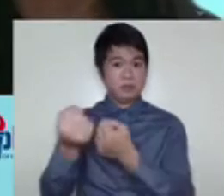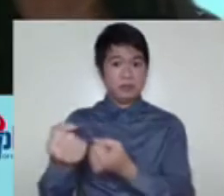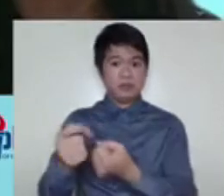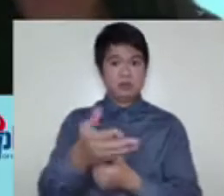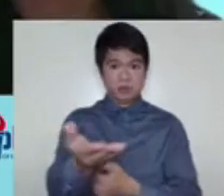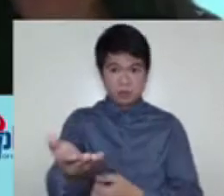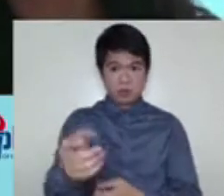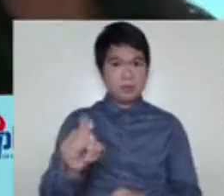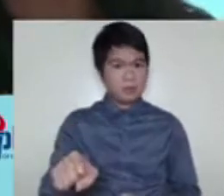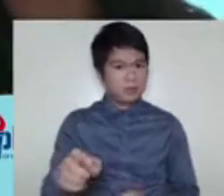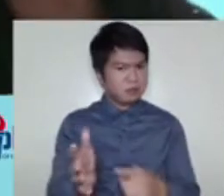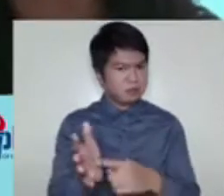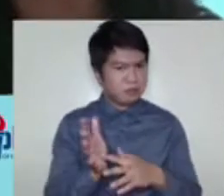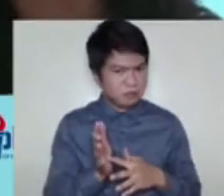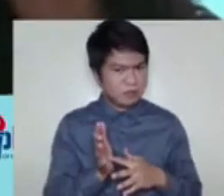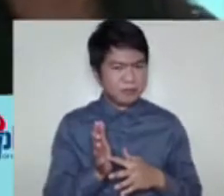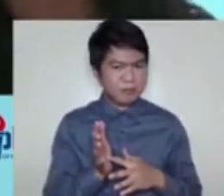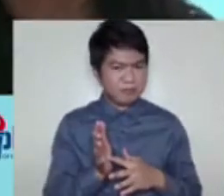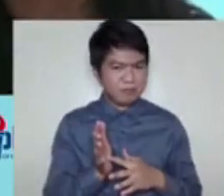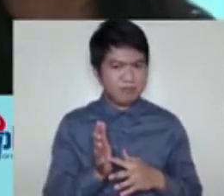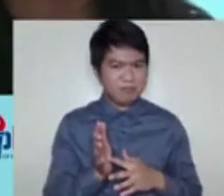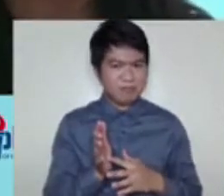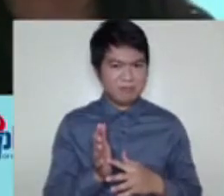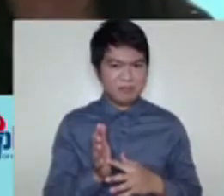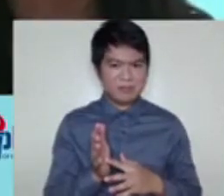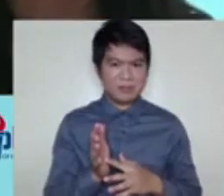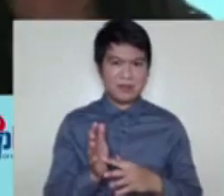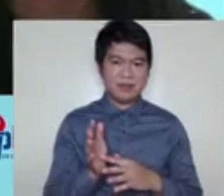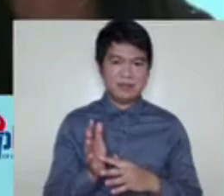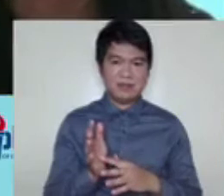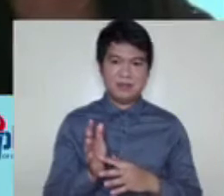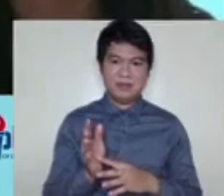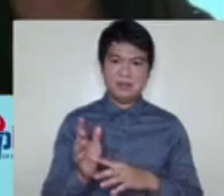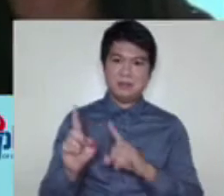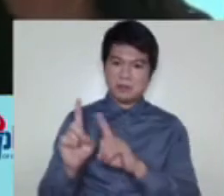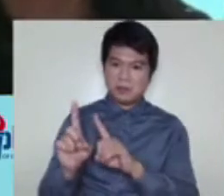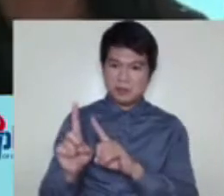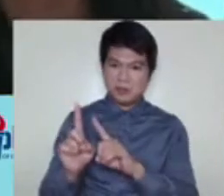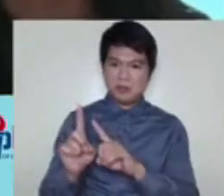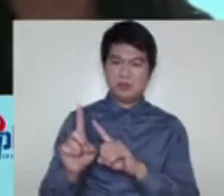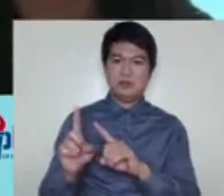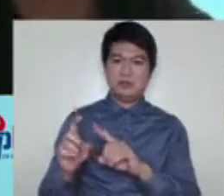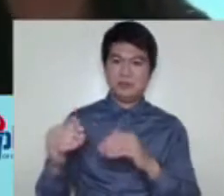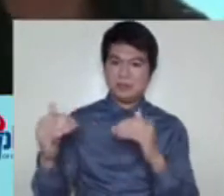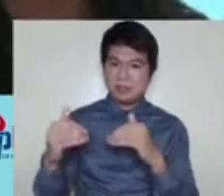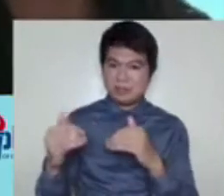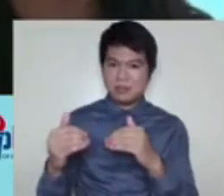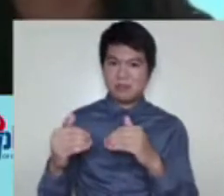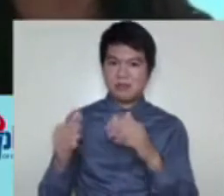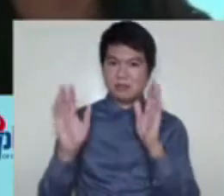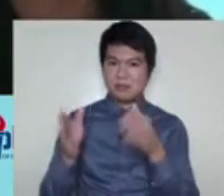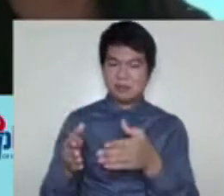to furnish your rater with a copy of minutes of the focus group discussion with your fellow mentors or minutes of